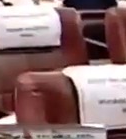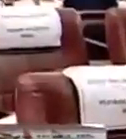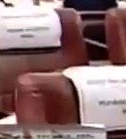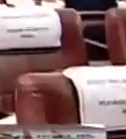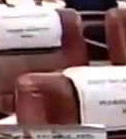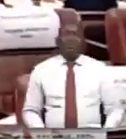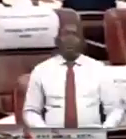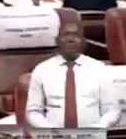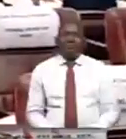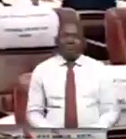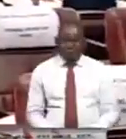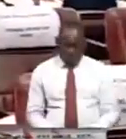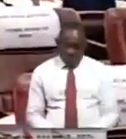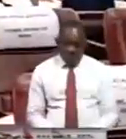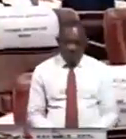Order